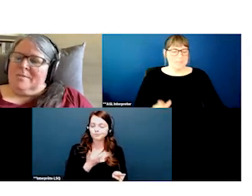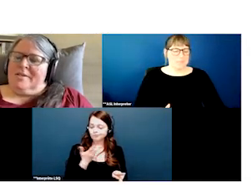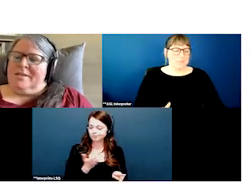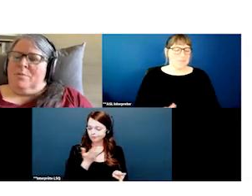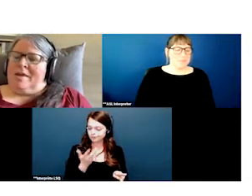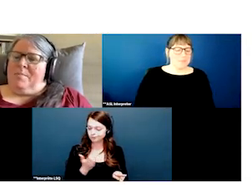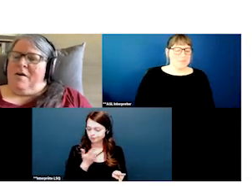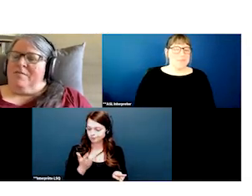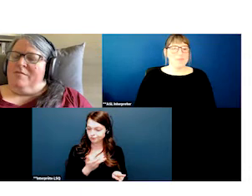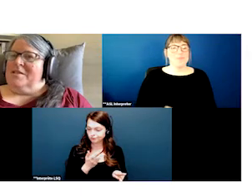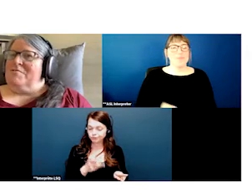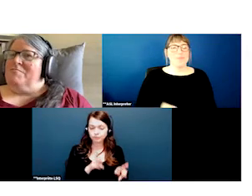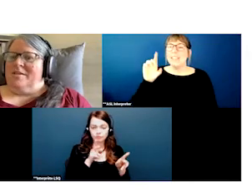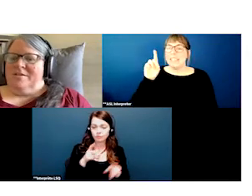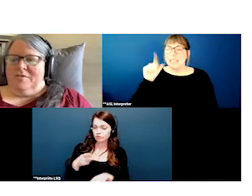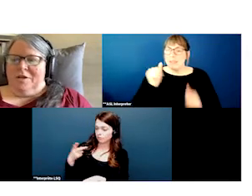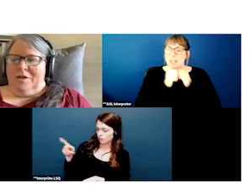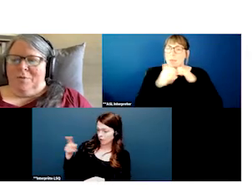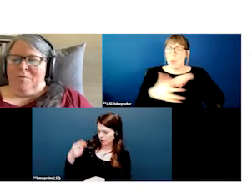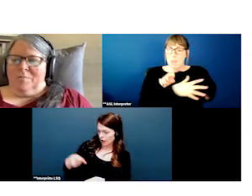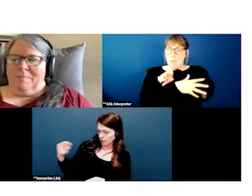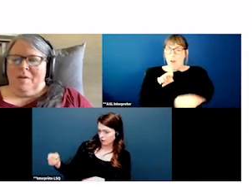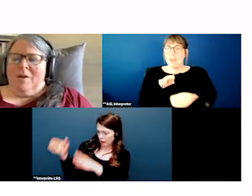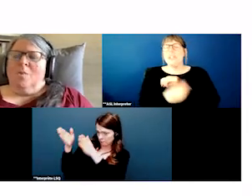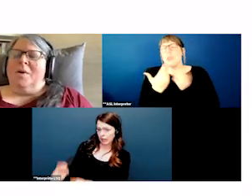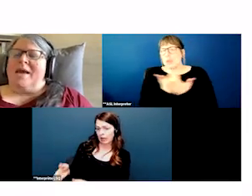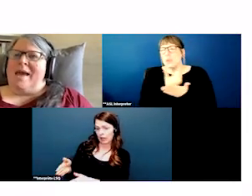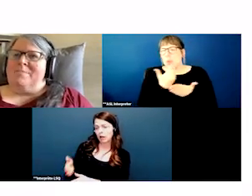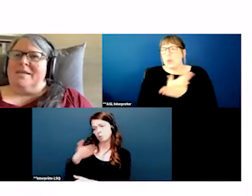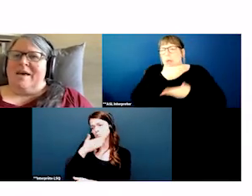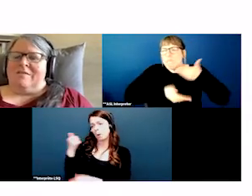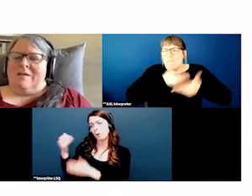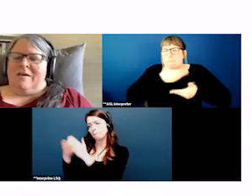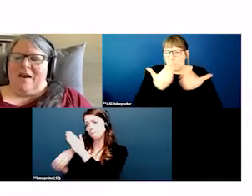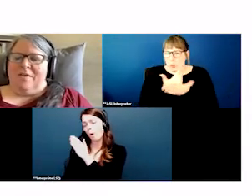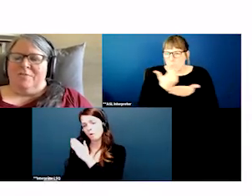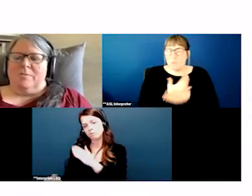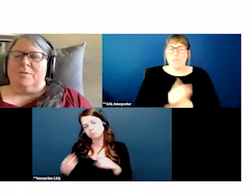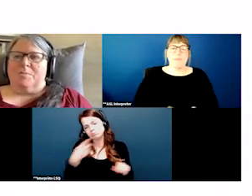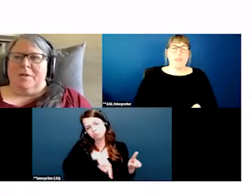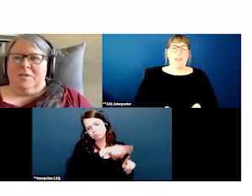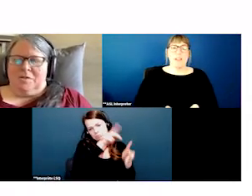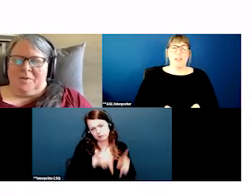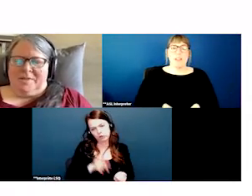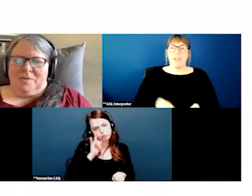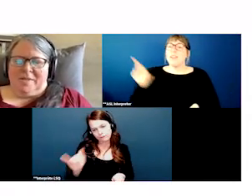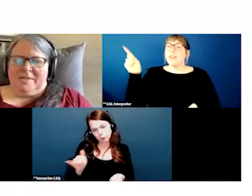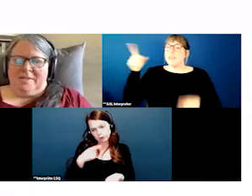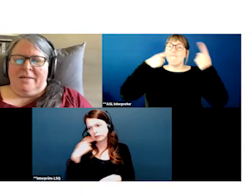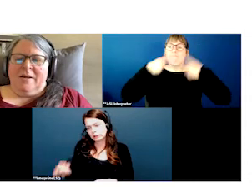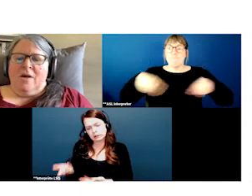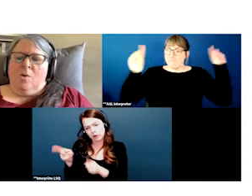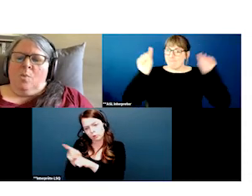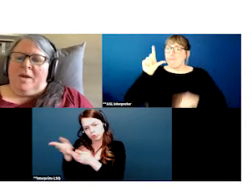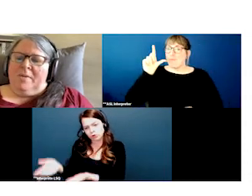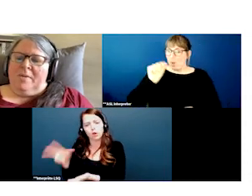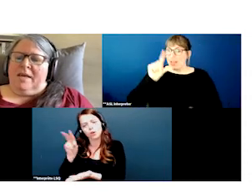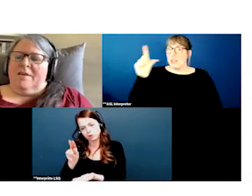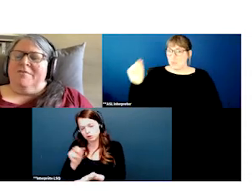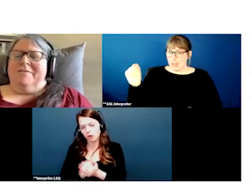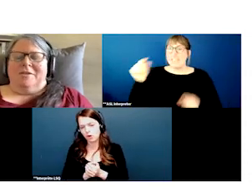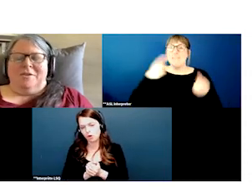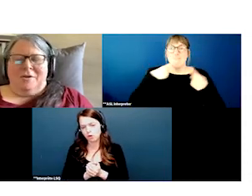So Disability Without Poverty is a relatively new movement. We came together after that throne speech in 2020.